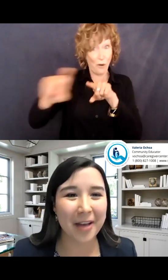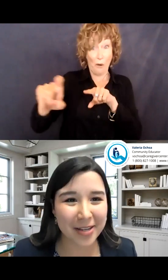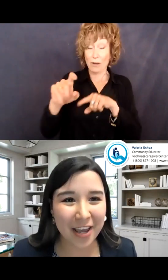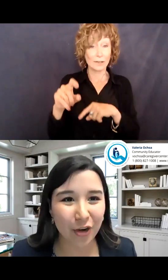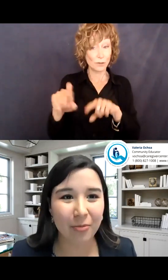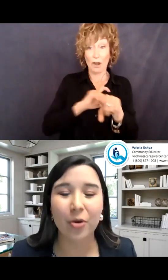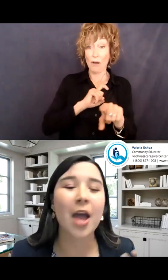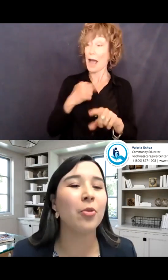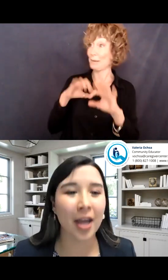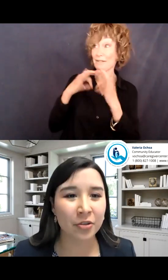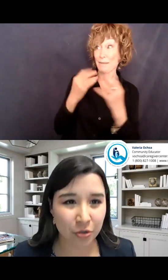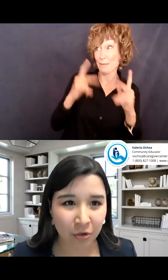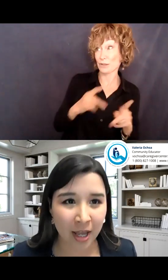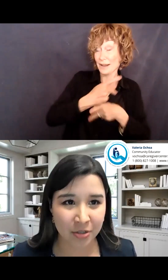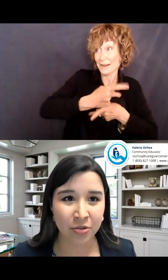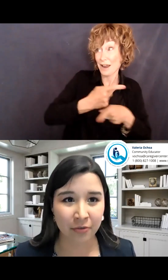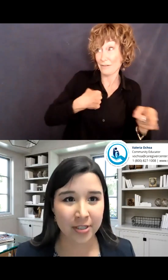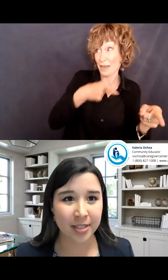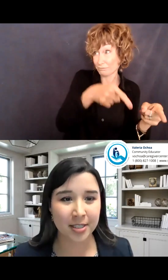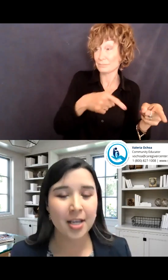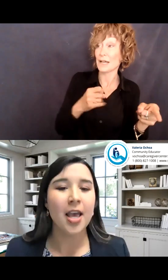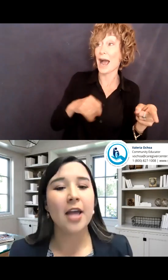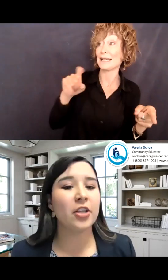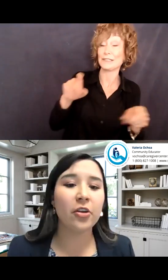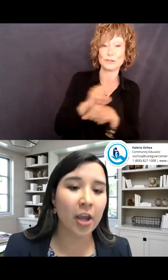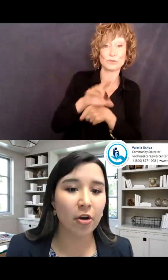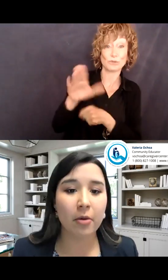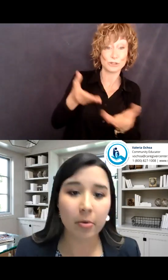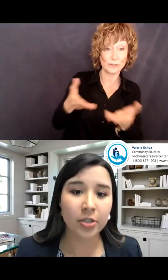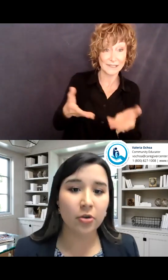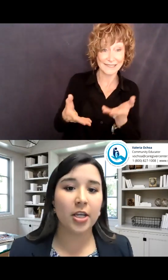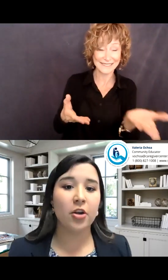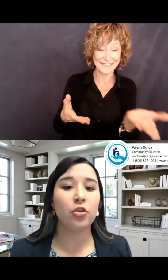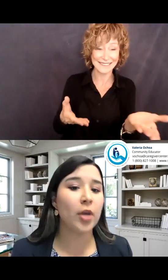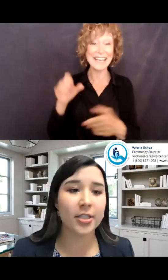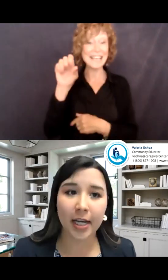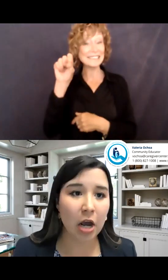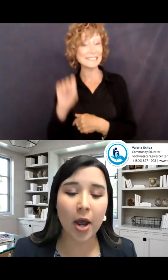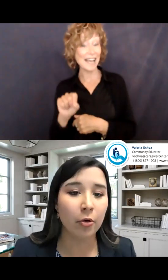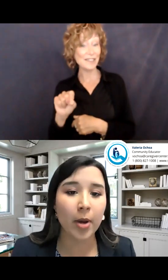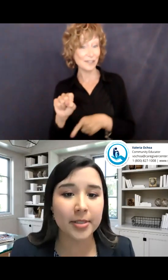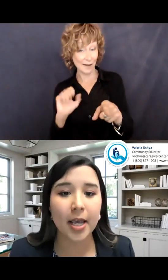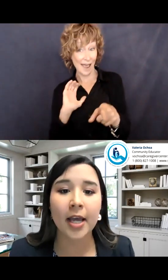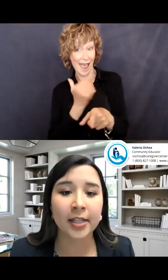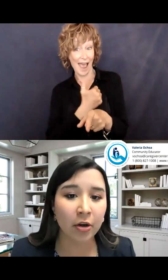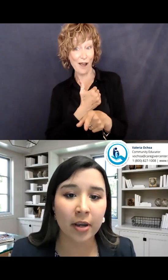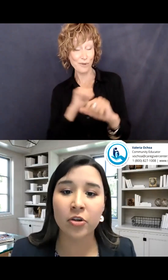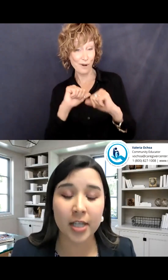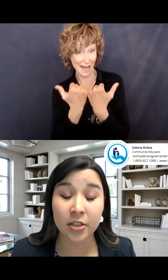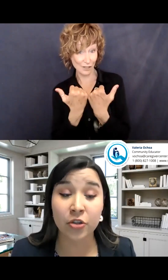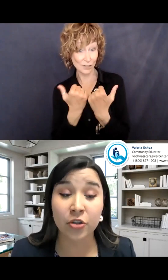I'm a family caregiver, I would like to utilize your services. At Southern Caregiver Resource Center, you can check out our website